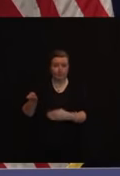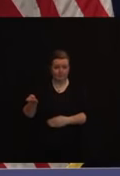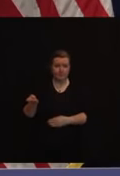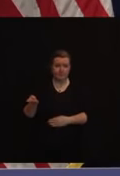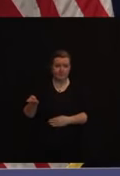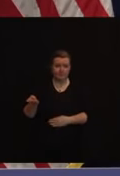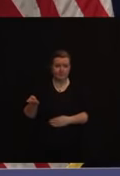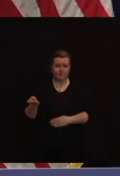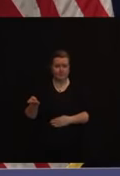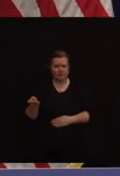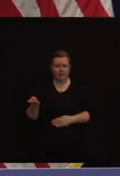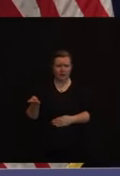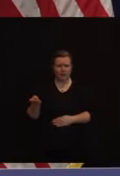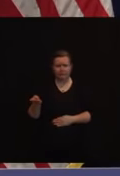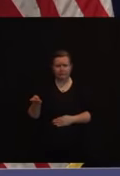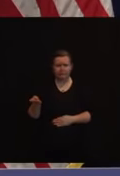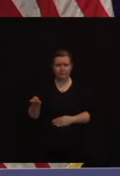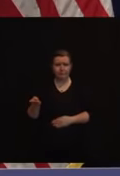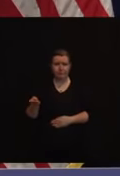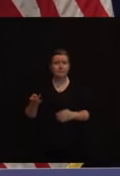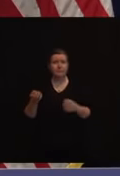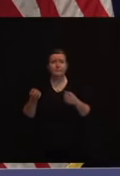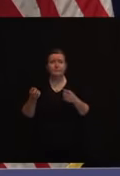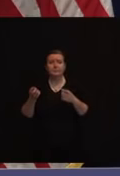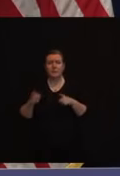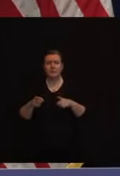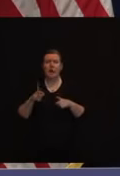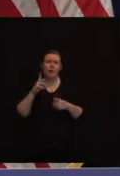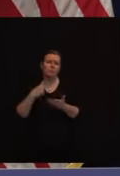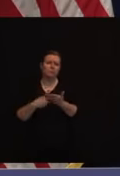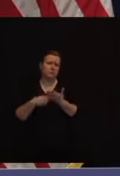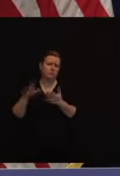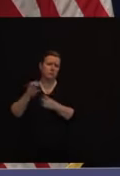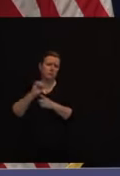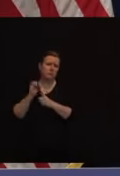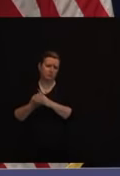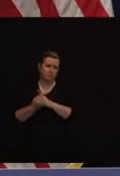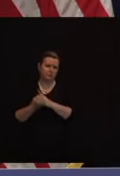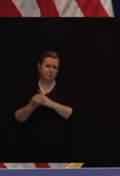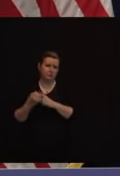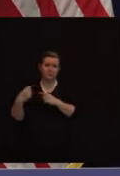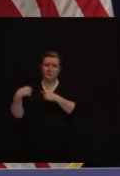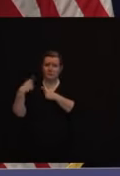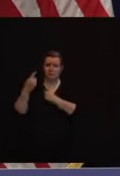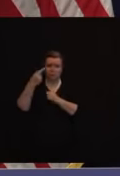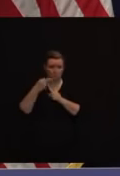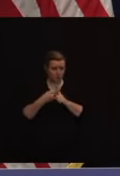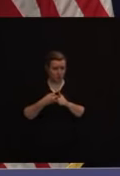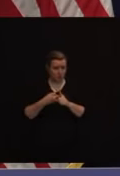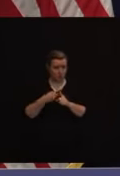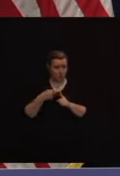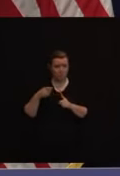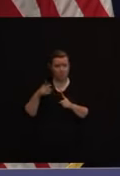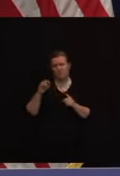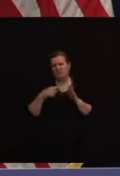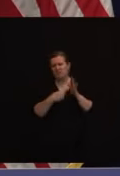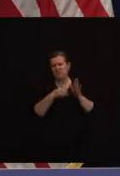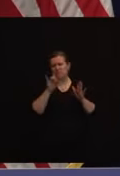I had about his situation, his past number of months, and again, in his situation, it wasn't COVID